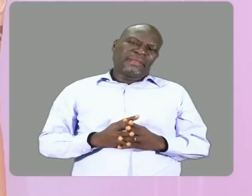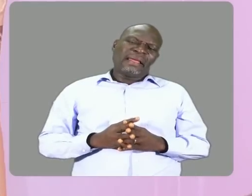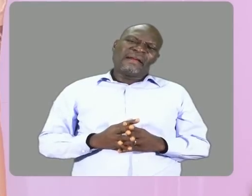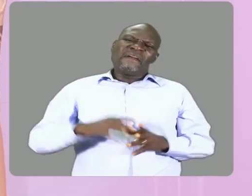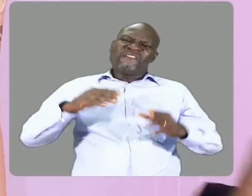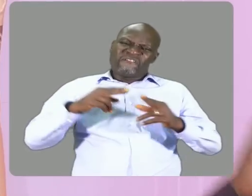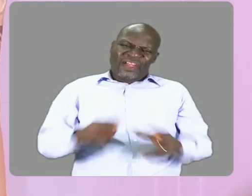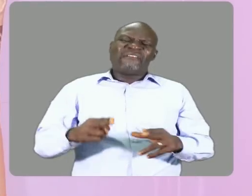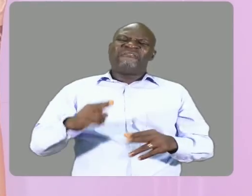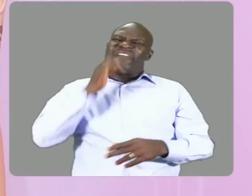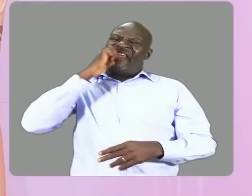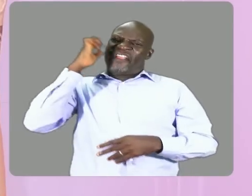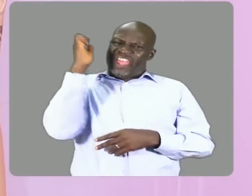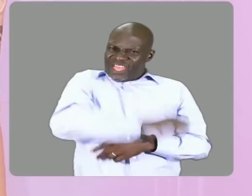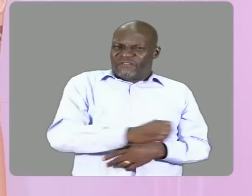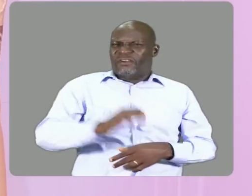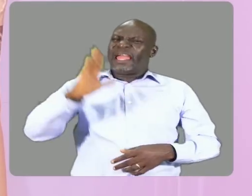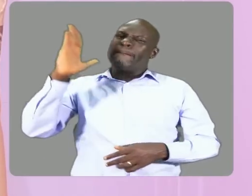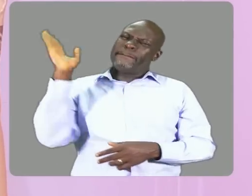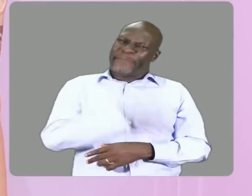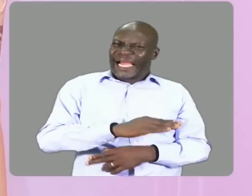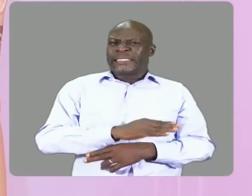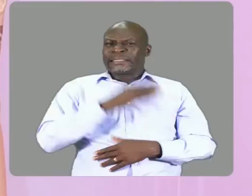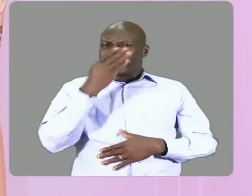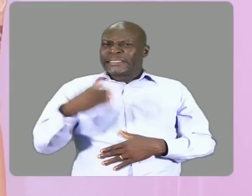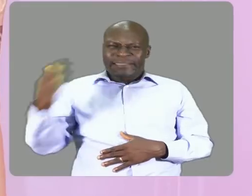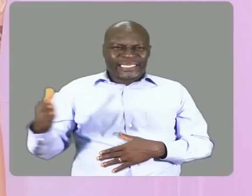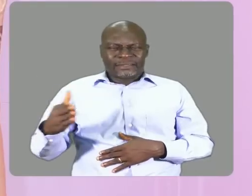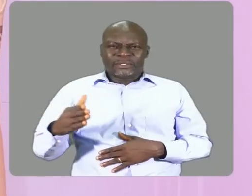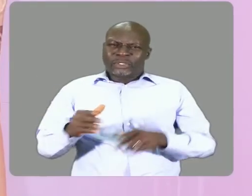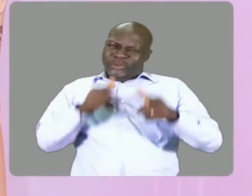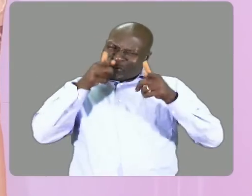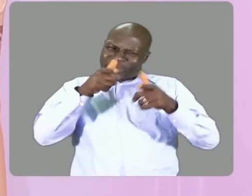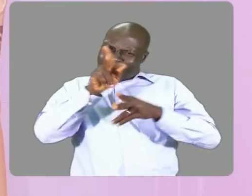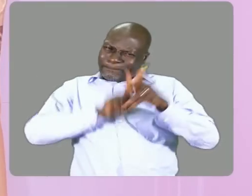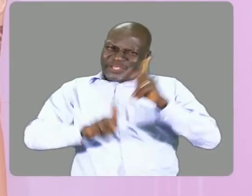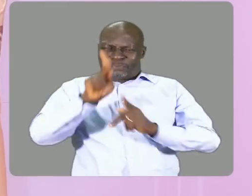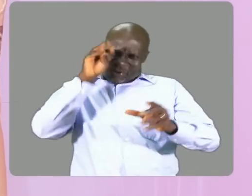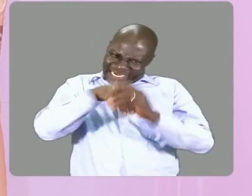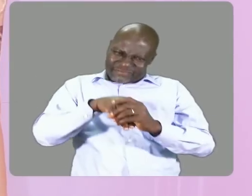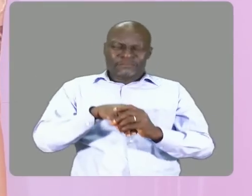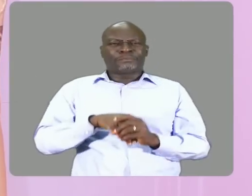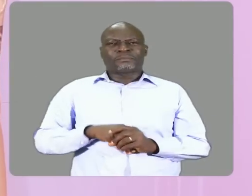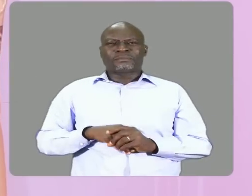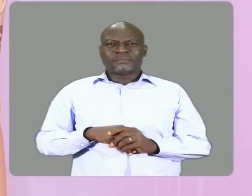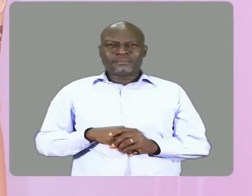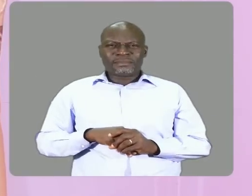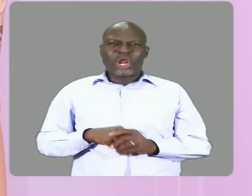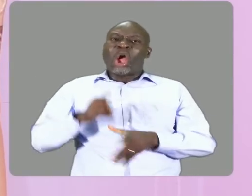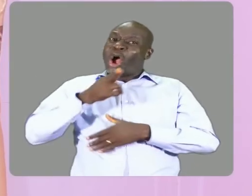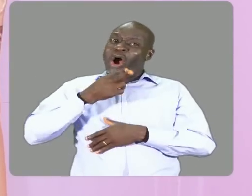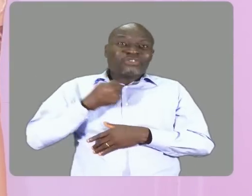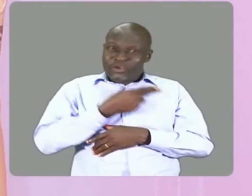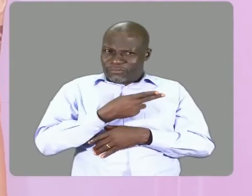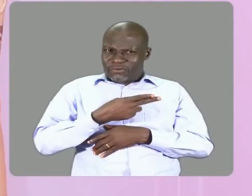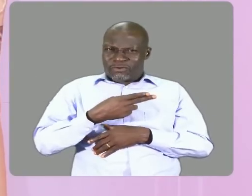amumu yosam ayete se I look at the people involved a supposed